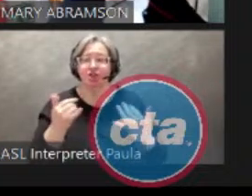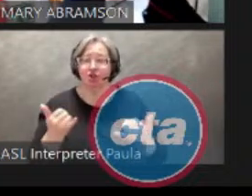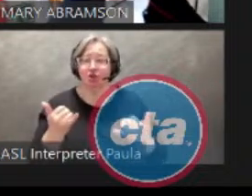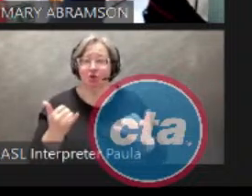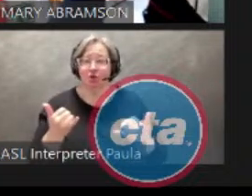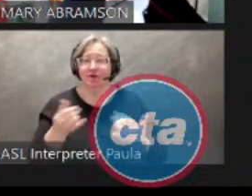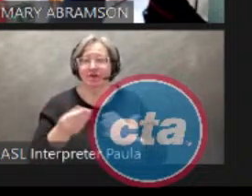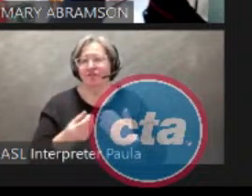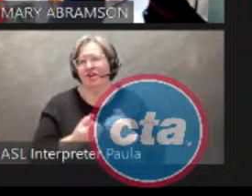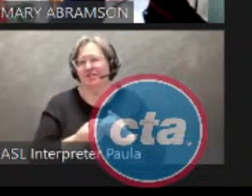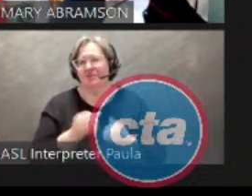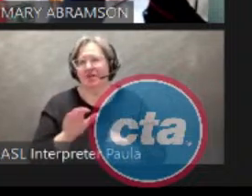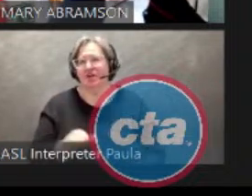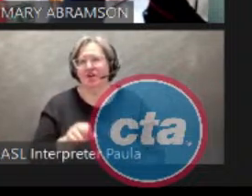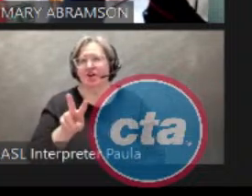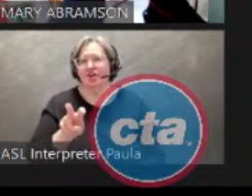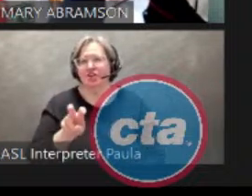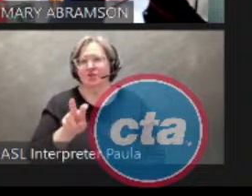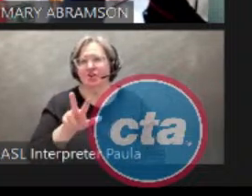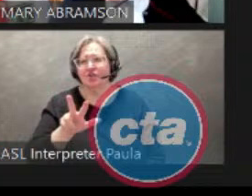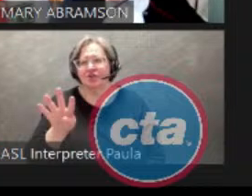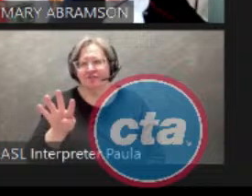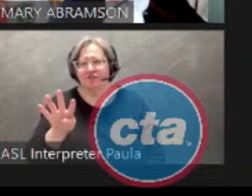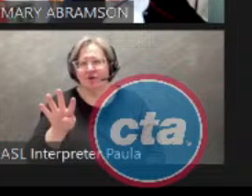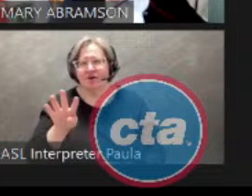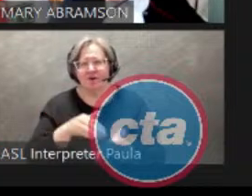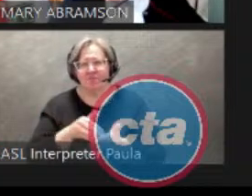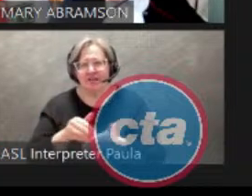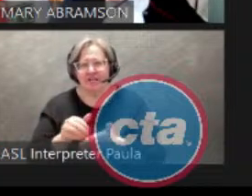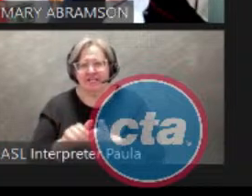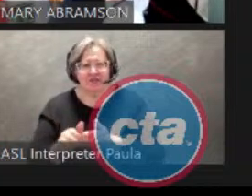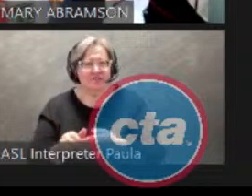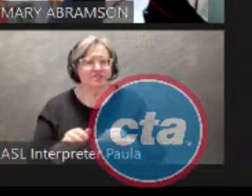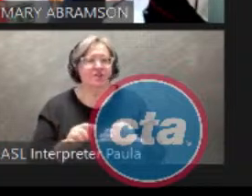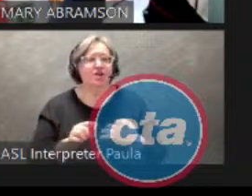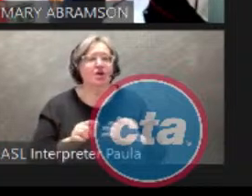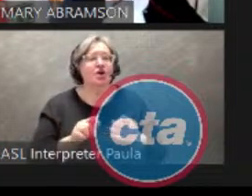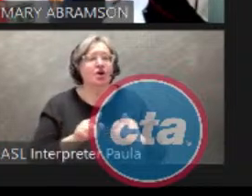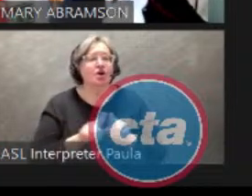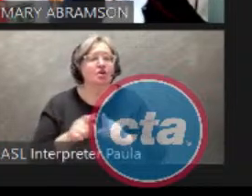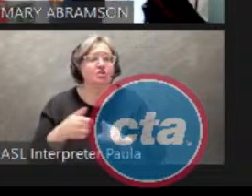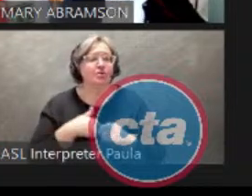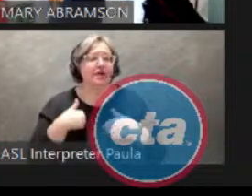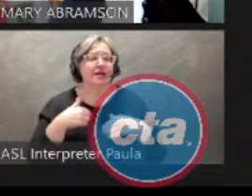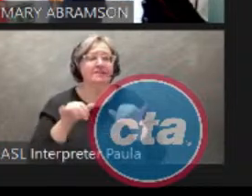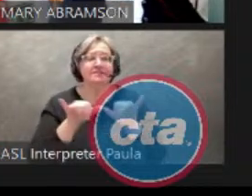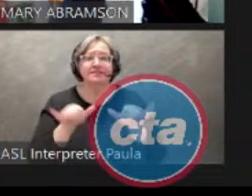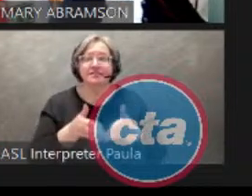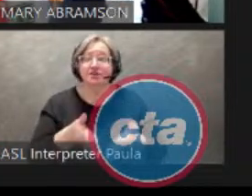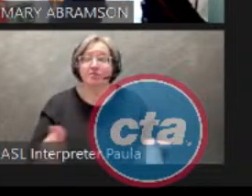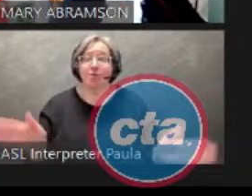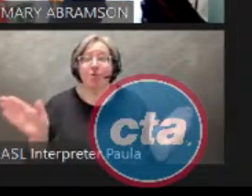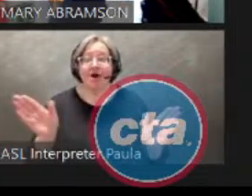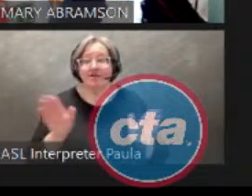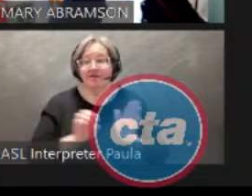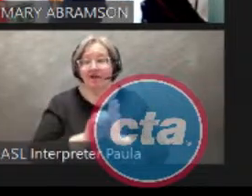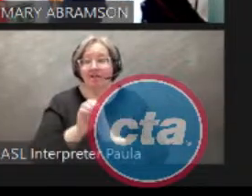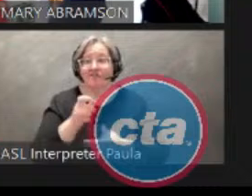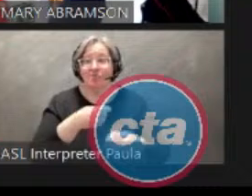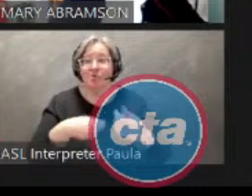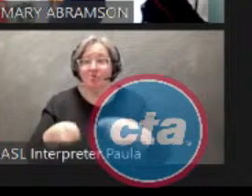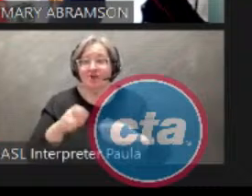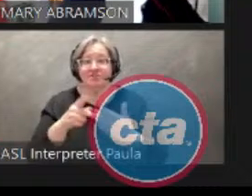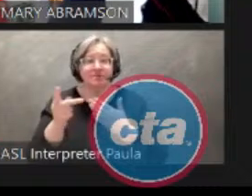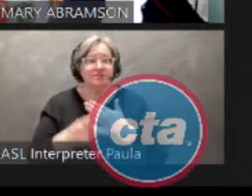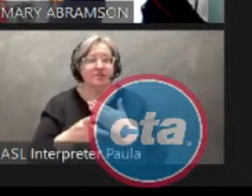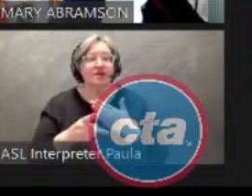in a value of about $234 million. In addition, we have a system-wide elevator replacement program, which is funded up to $37 million